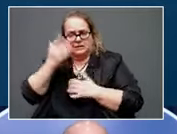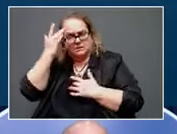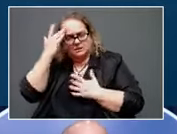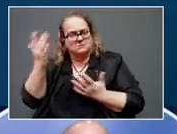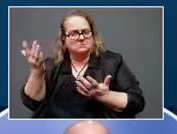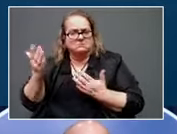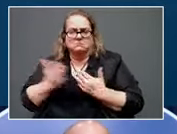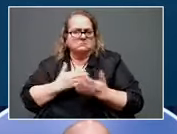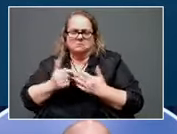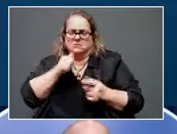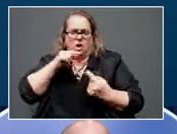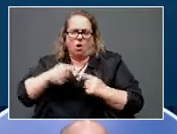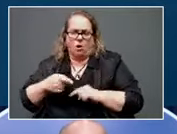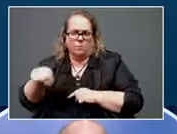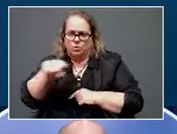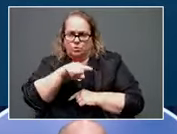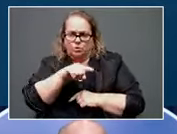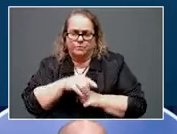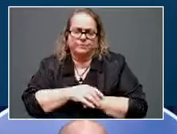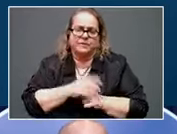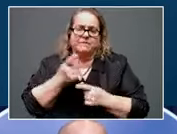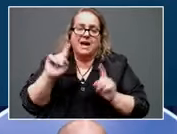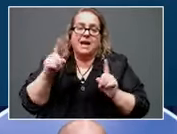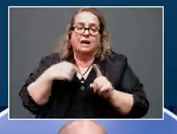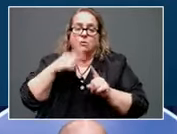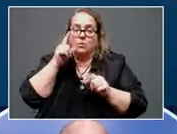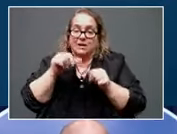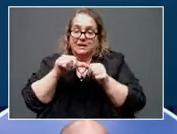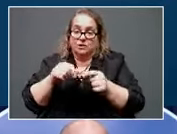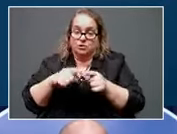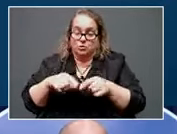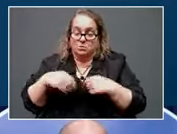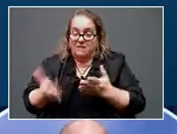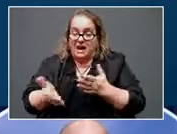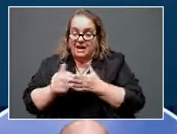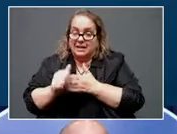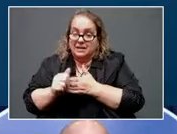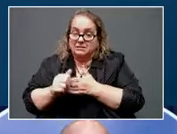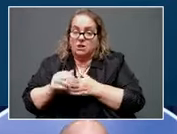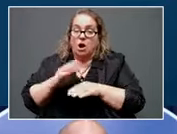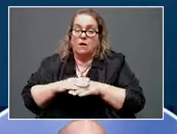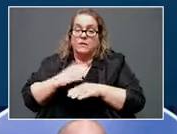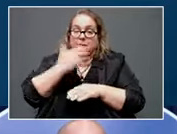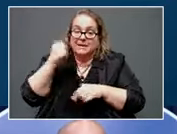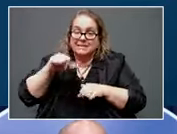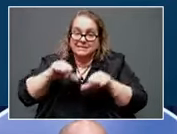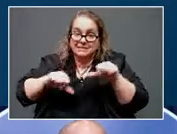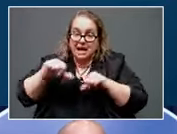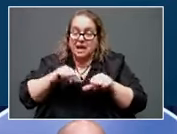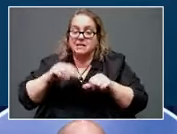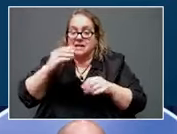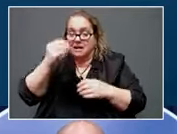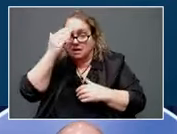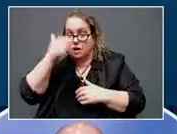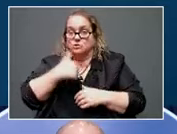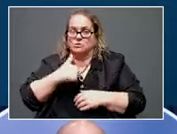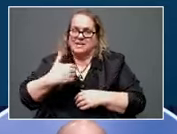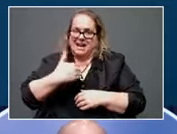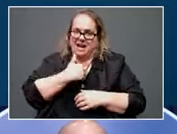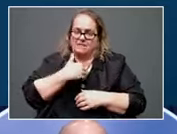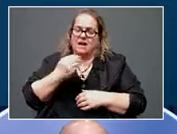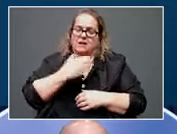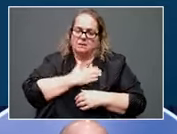finally, we will continue to provide guidance based on the best science and knowledge that we have available. And we ask you to please consult that and